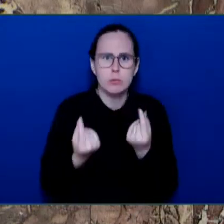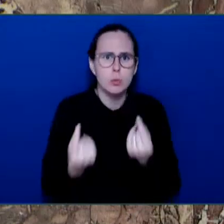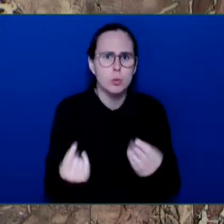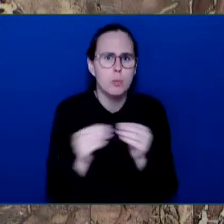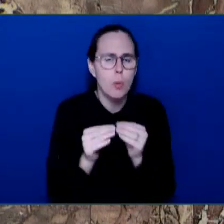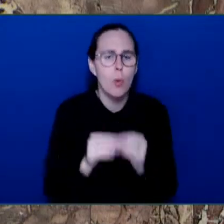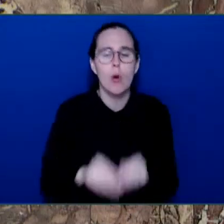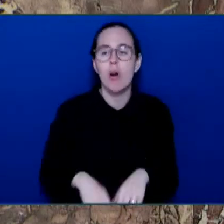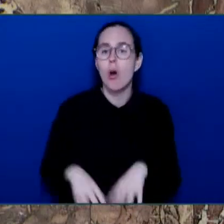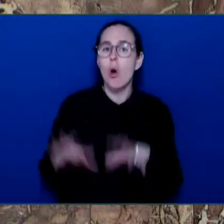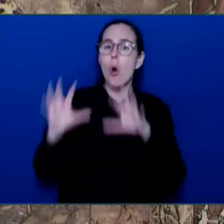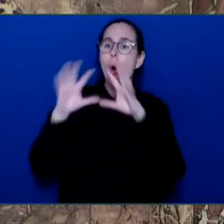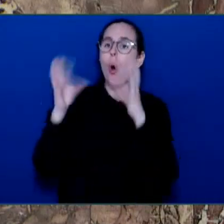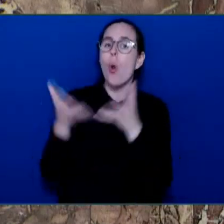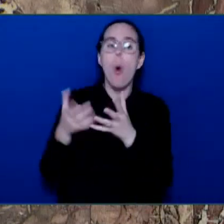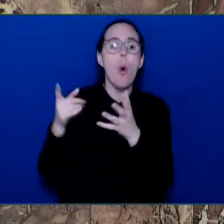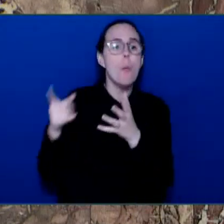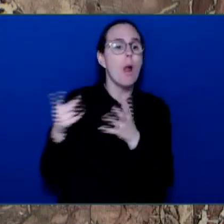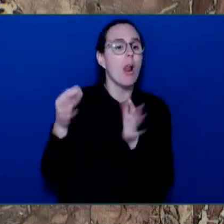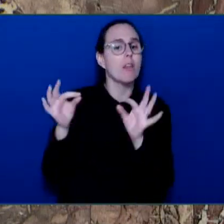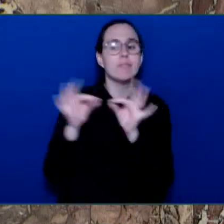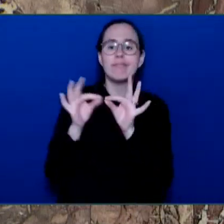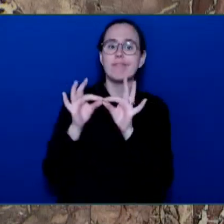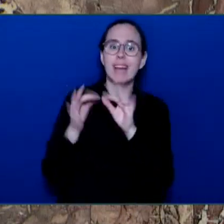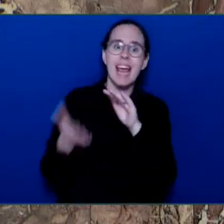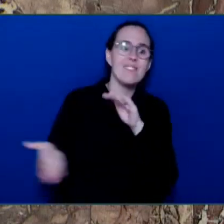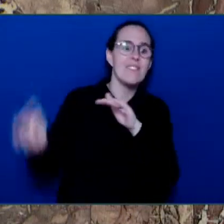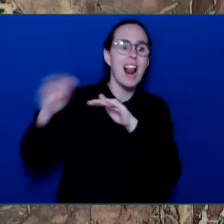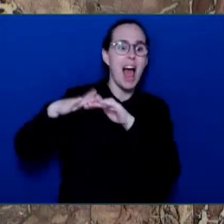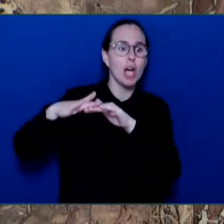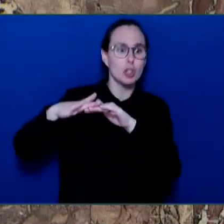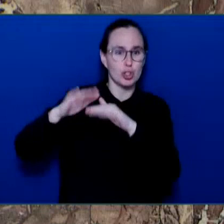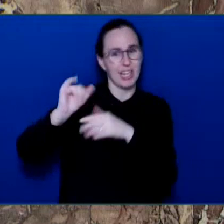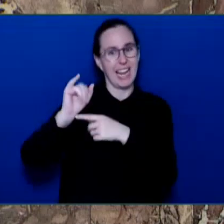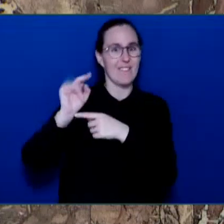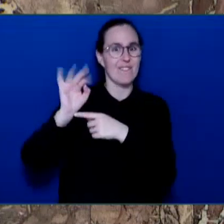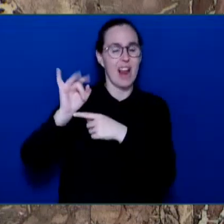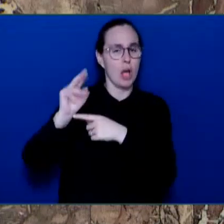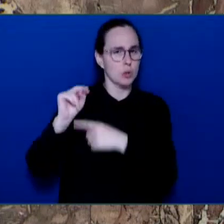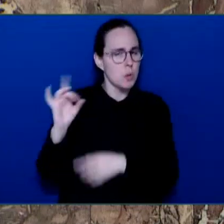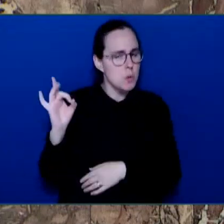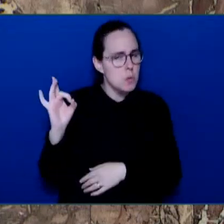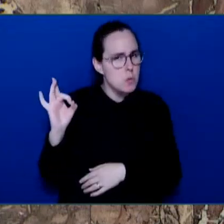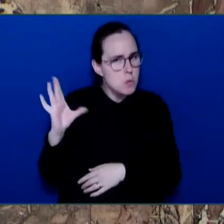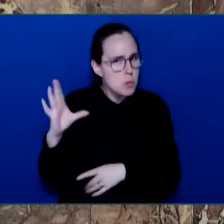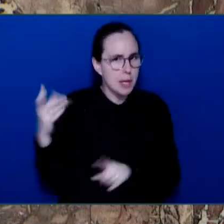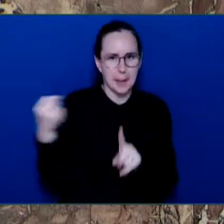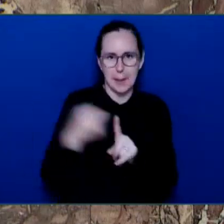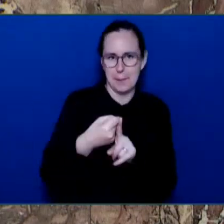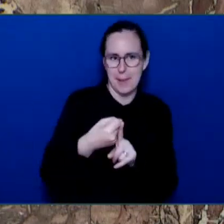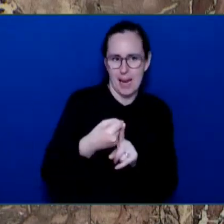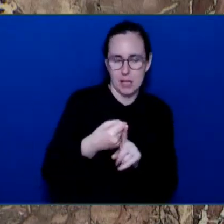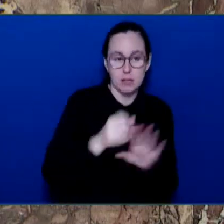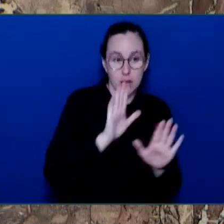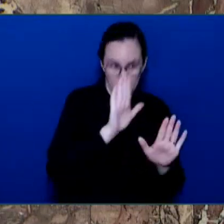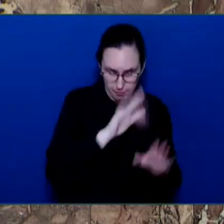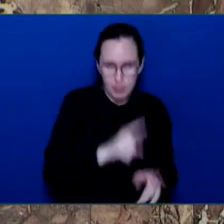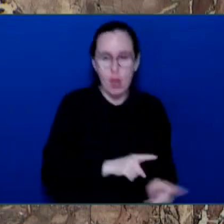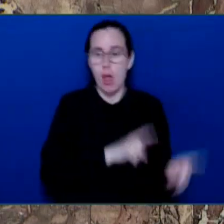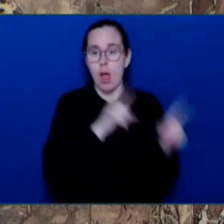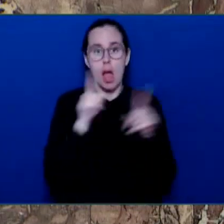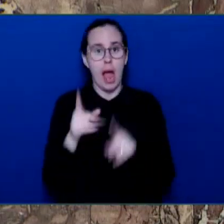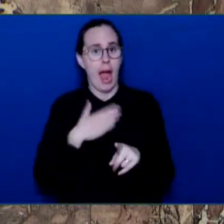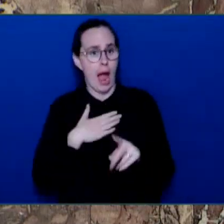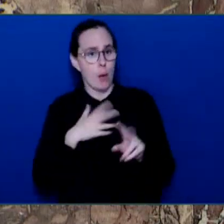how important our investments in employment have been. For me, because my ministry funds it in cooperation with the federal